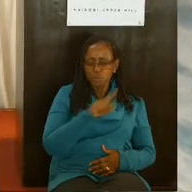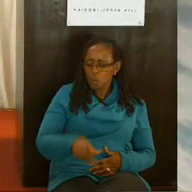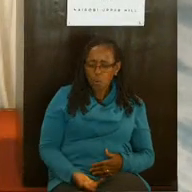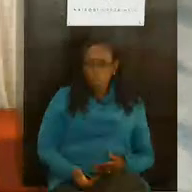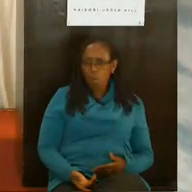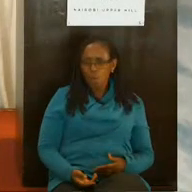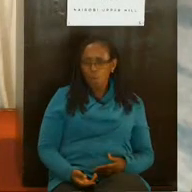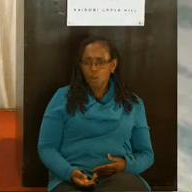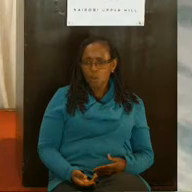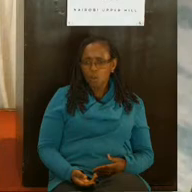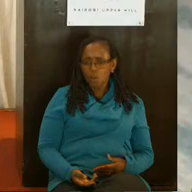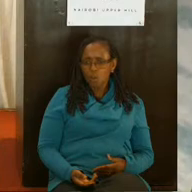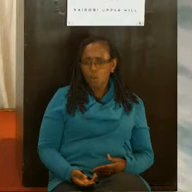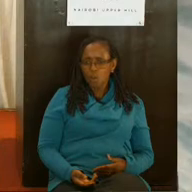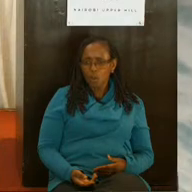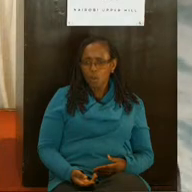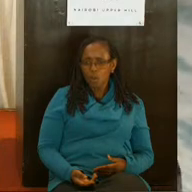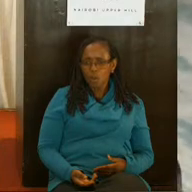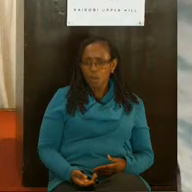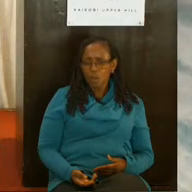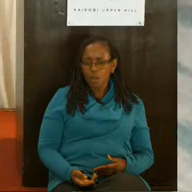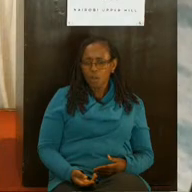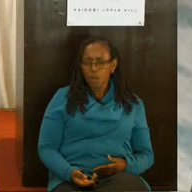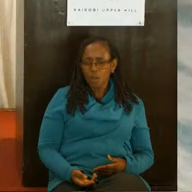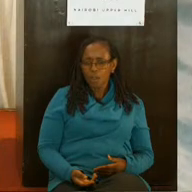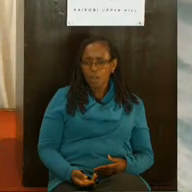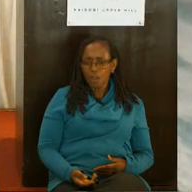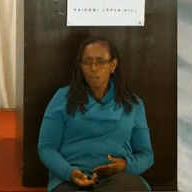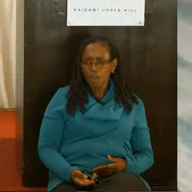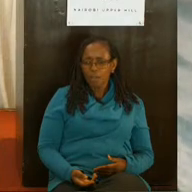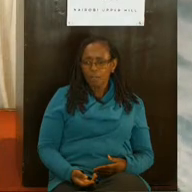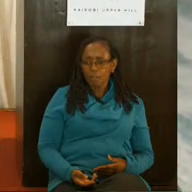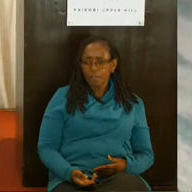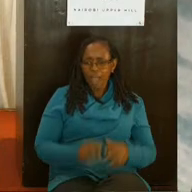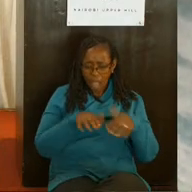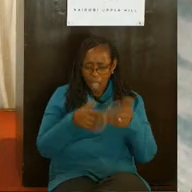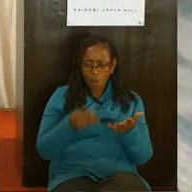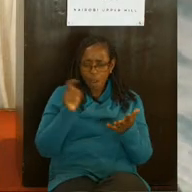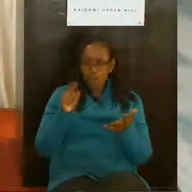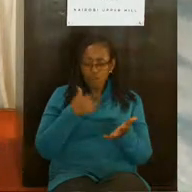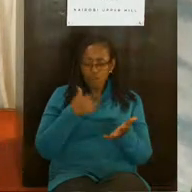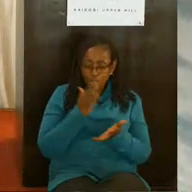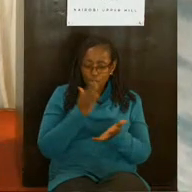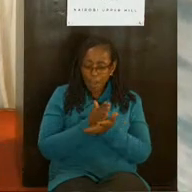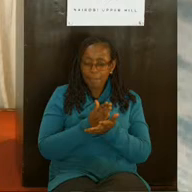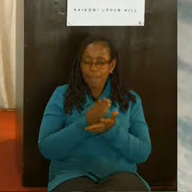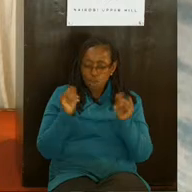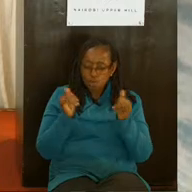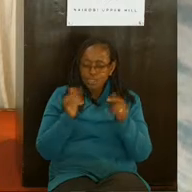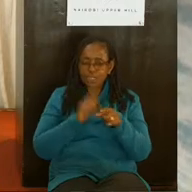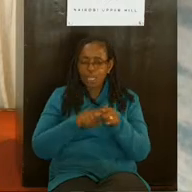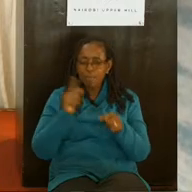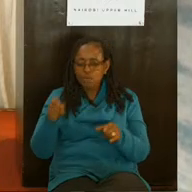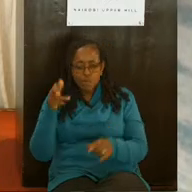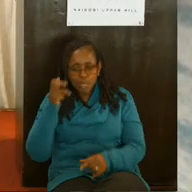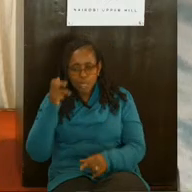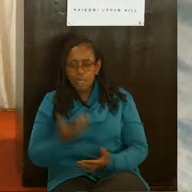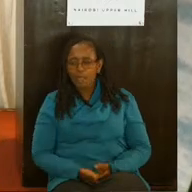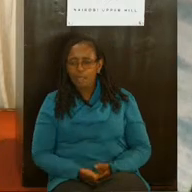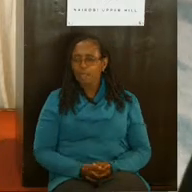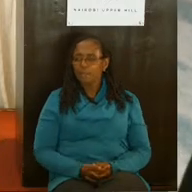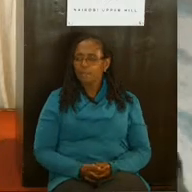so what is The credibility and the verifiable news that we receive or that we read thank